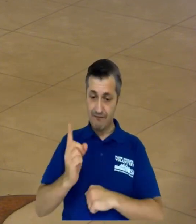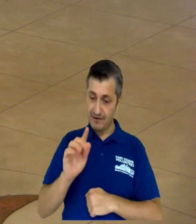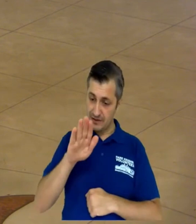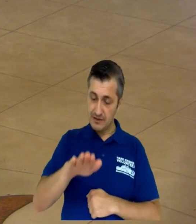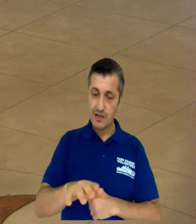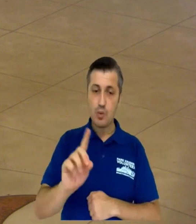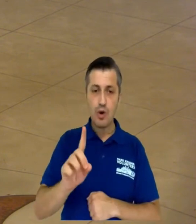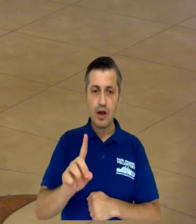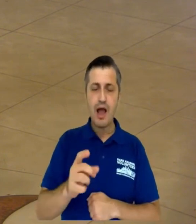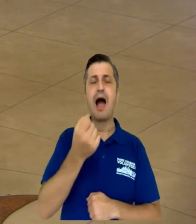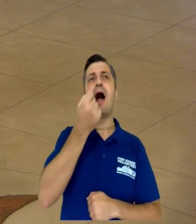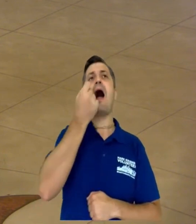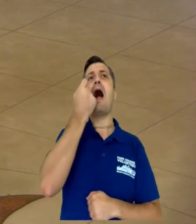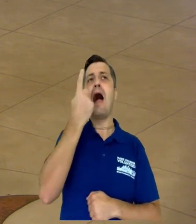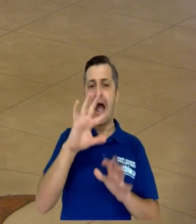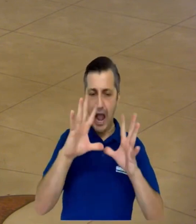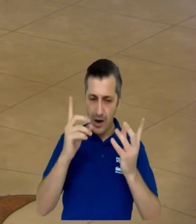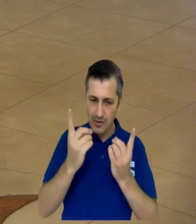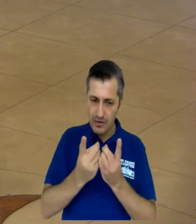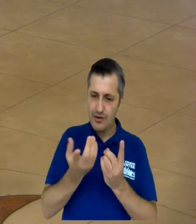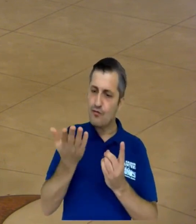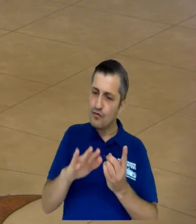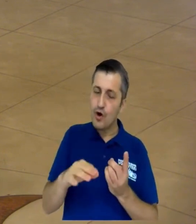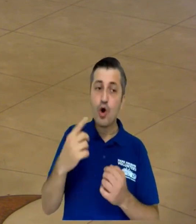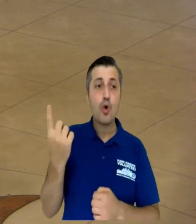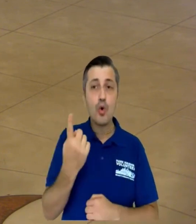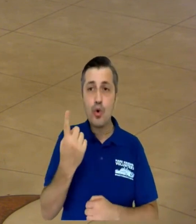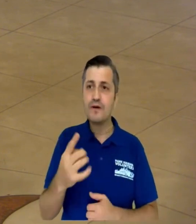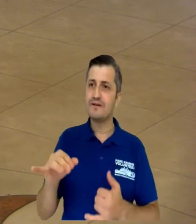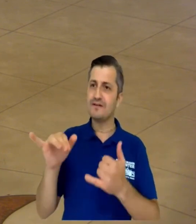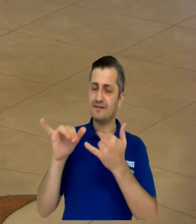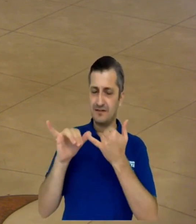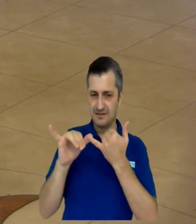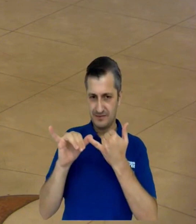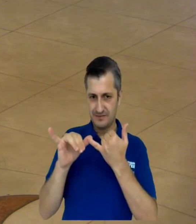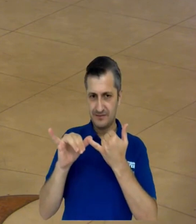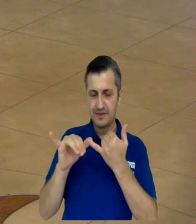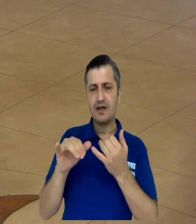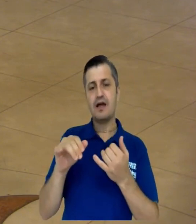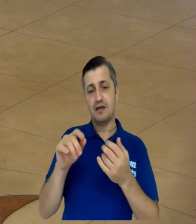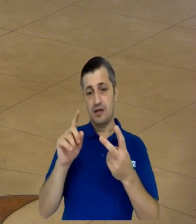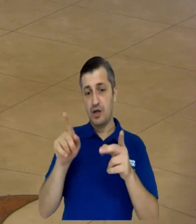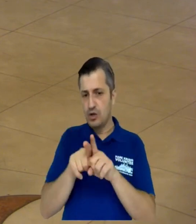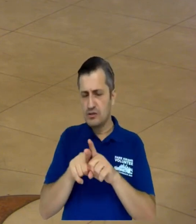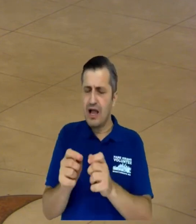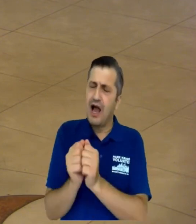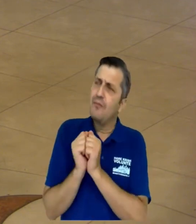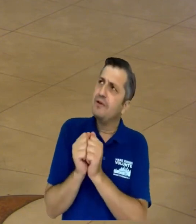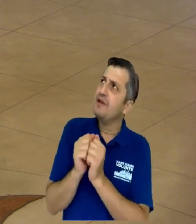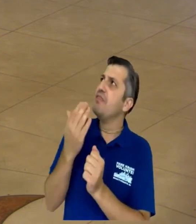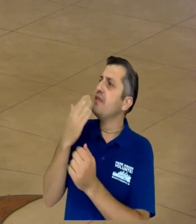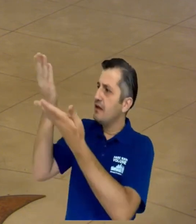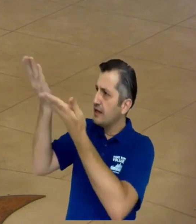Krishna and appreciating, therefore appreciating, seeing everything that around you and thinking, this is